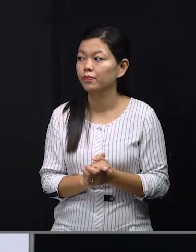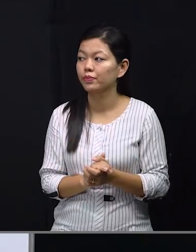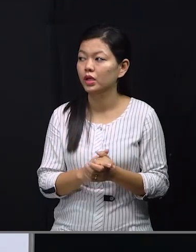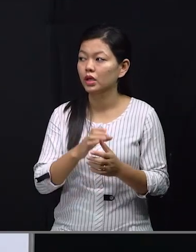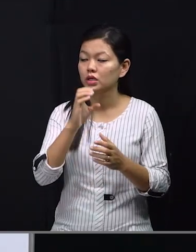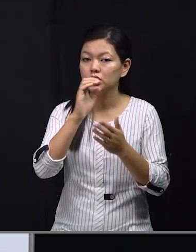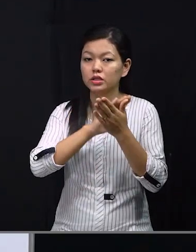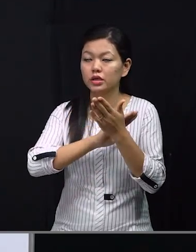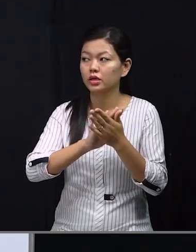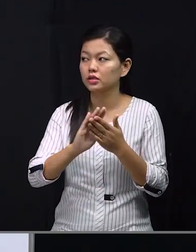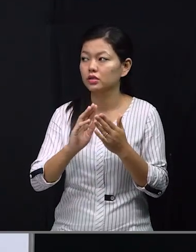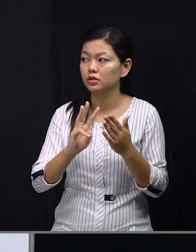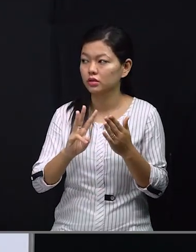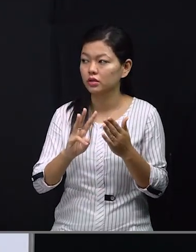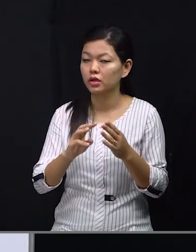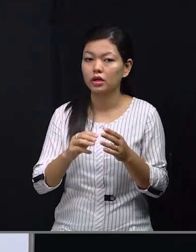So we get para